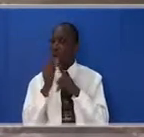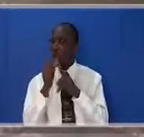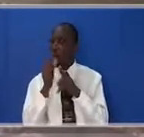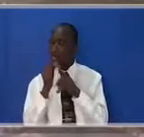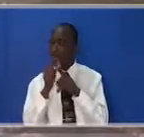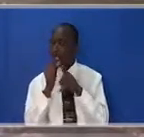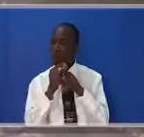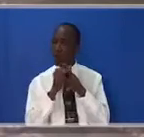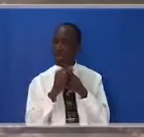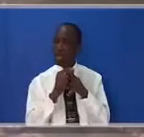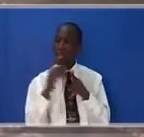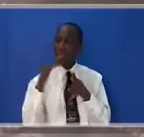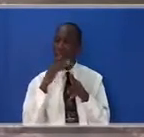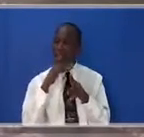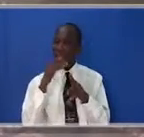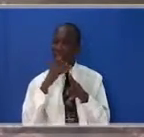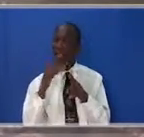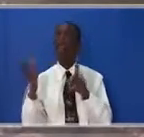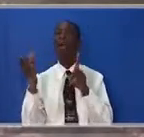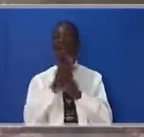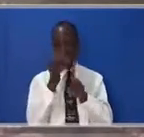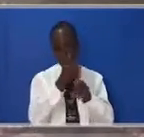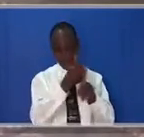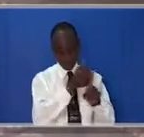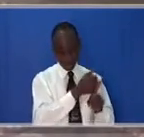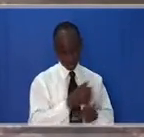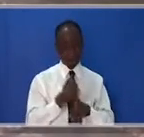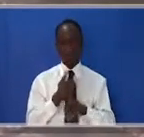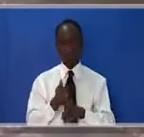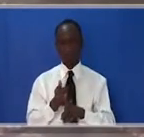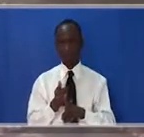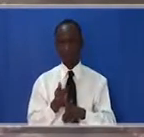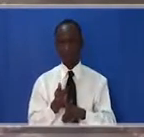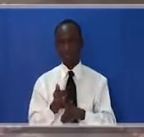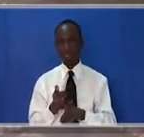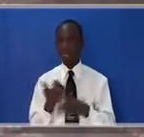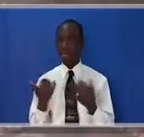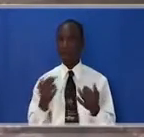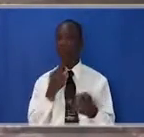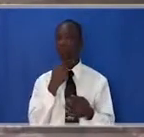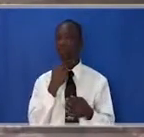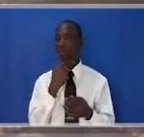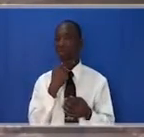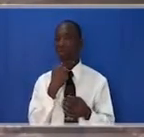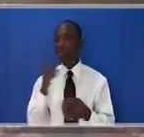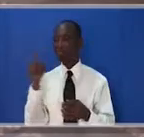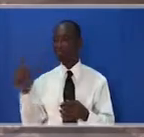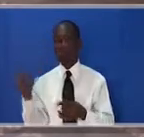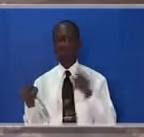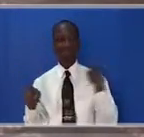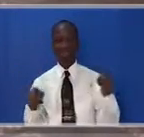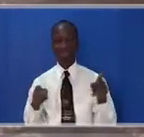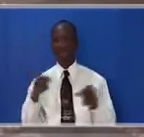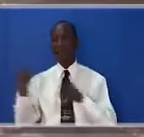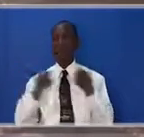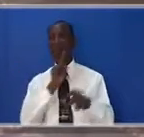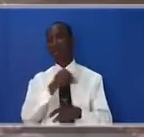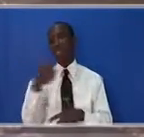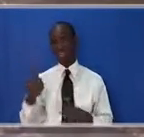will continue to say things. They will continue to fight. They will continue to insult one another. They will continue